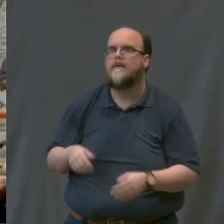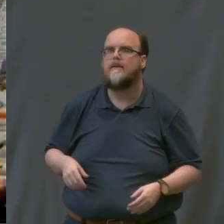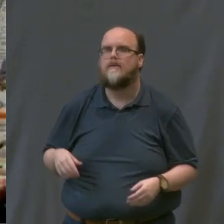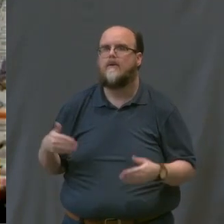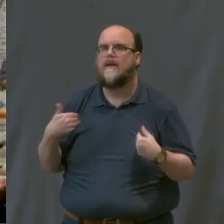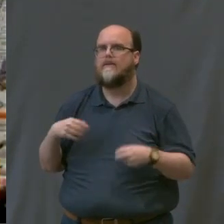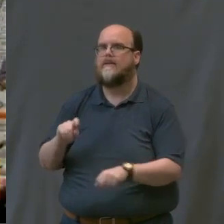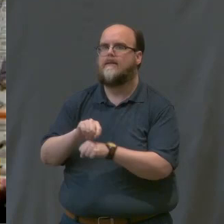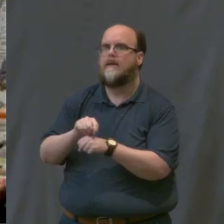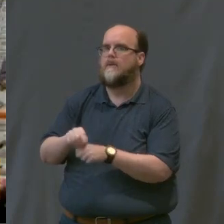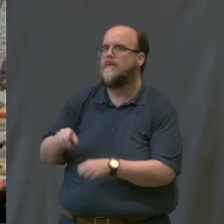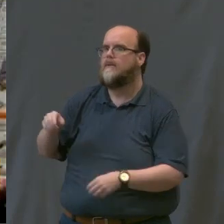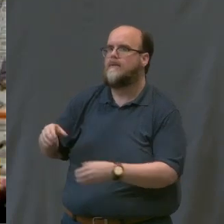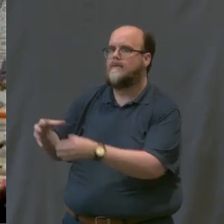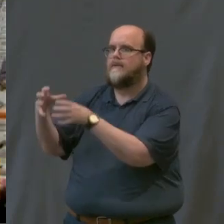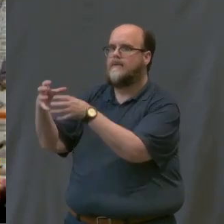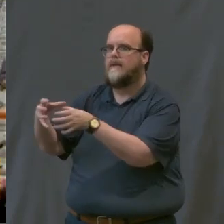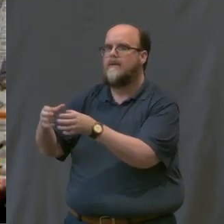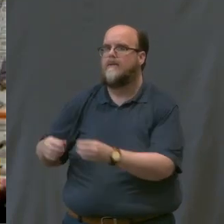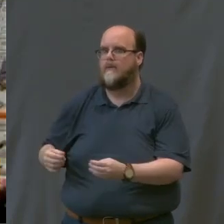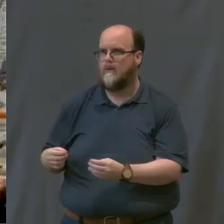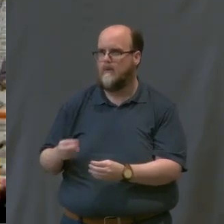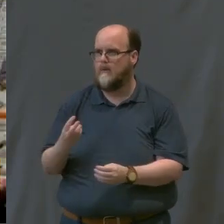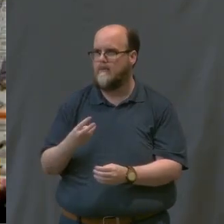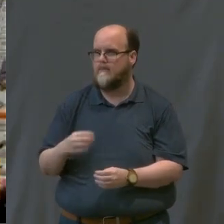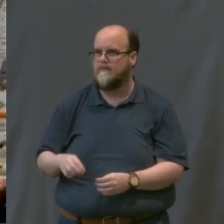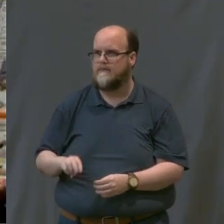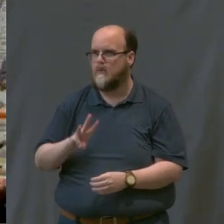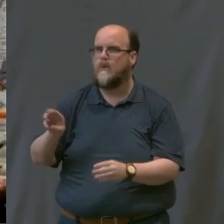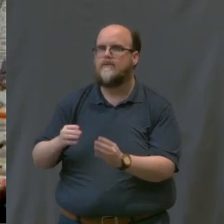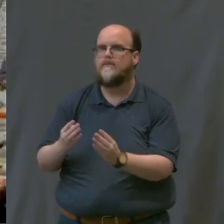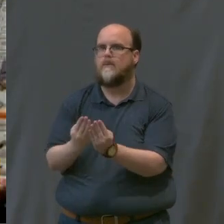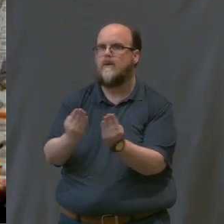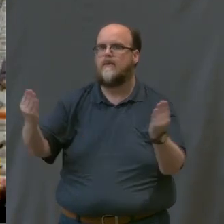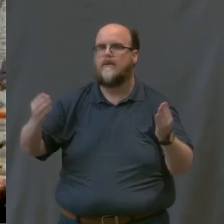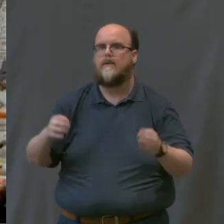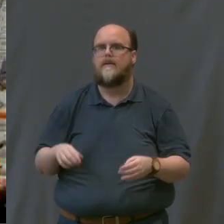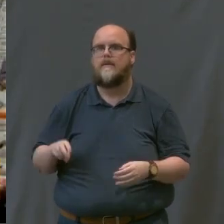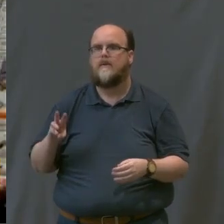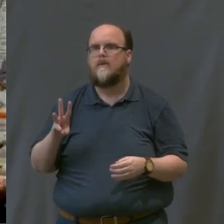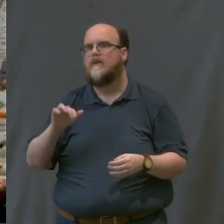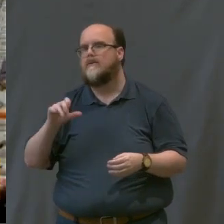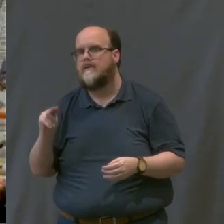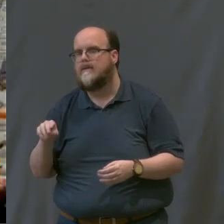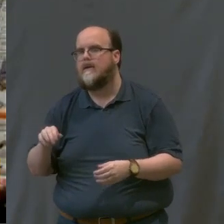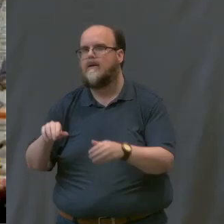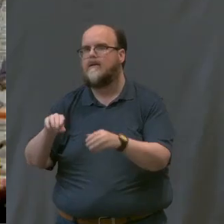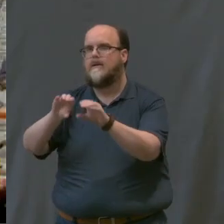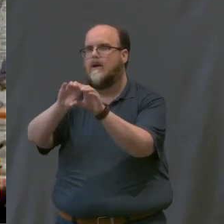We have the Western Wailing Wall. We have an arch here called Wilson's Arch. And right there is Warren's Gate.